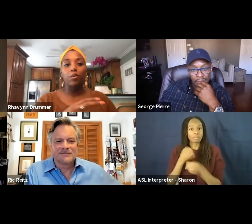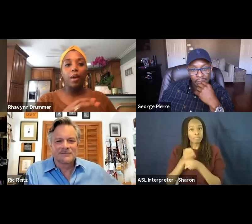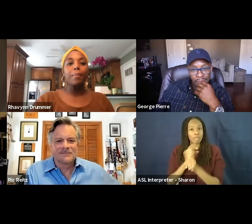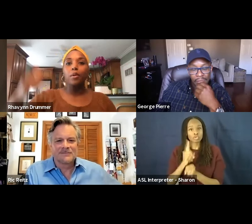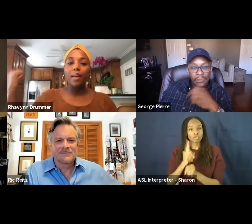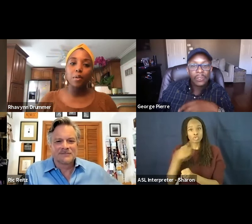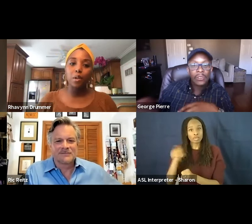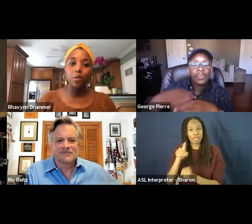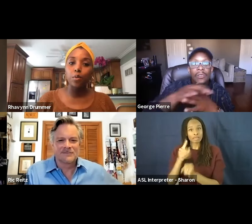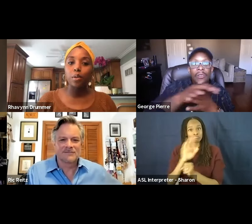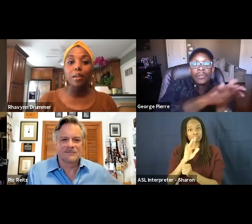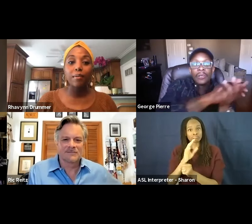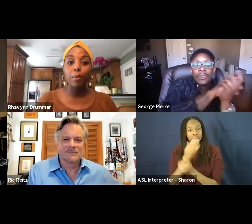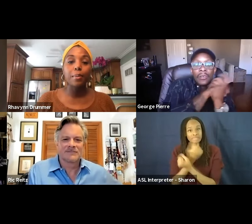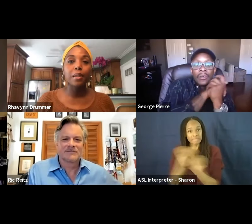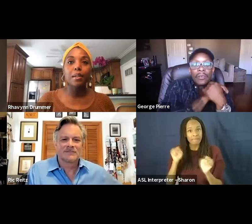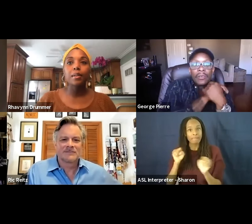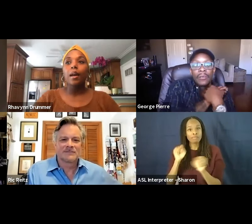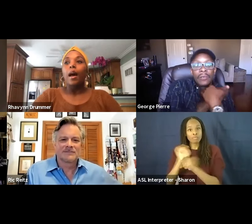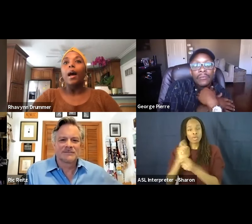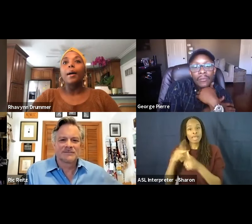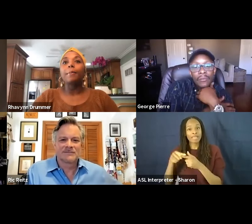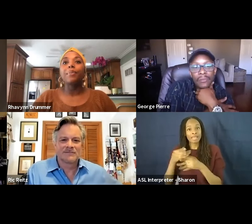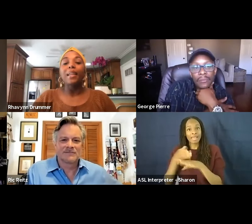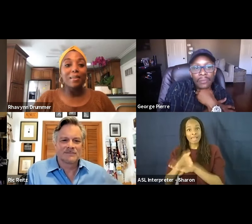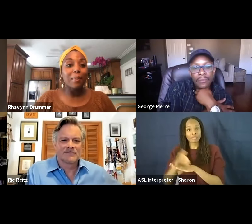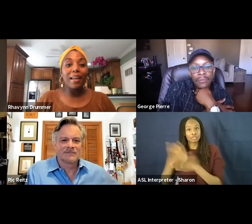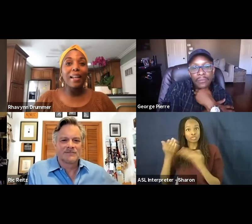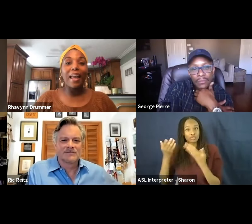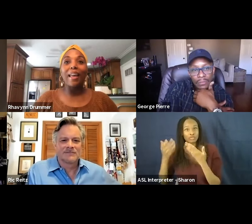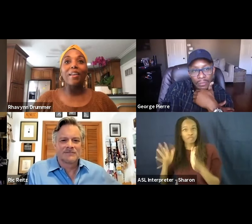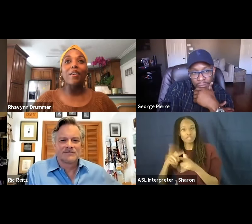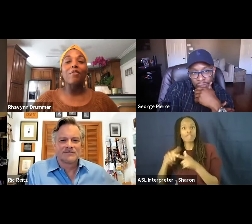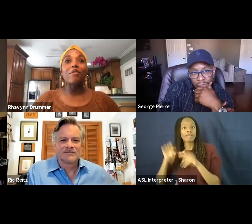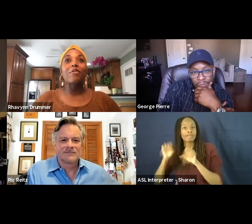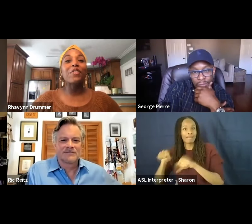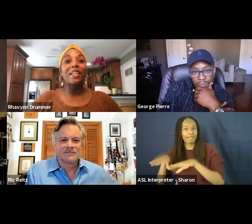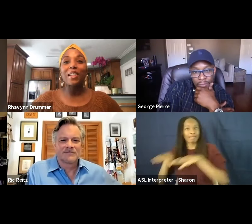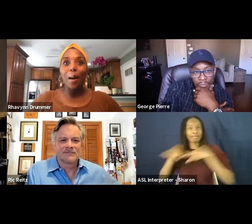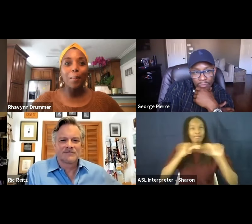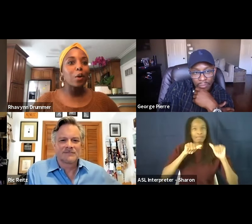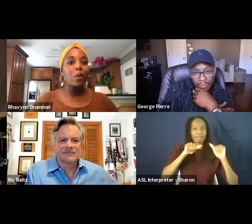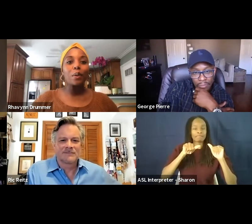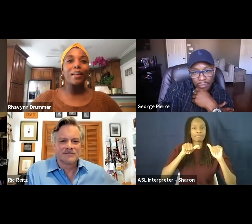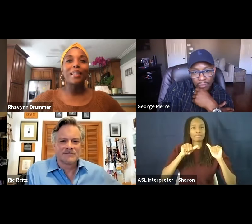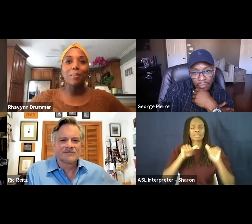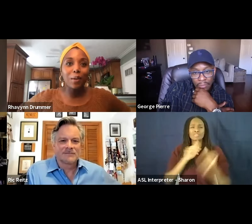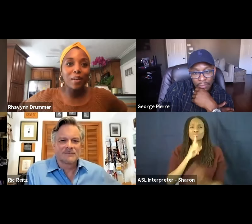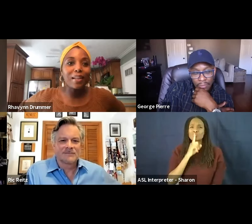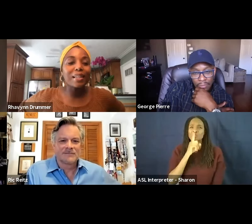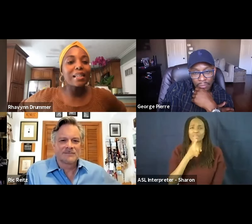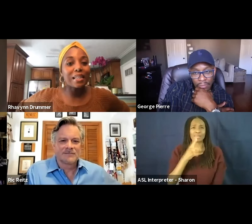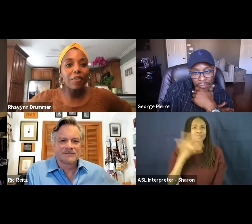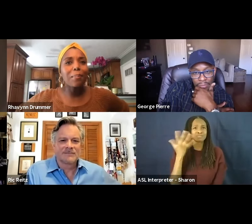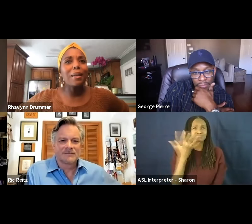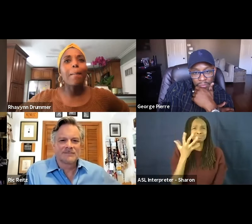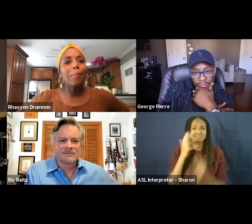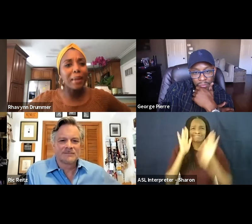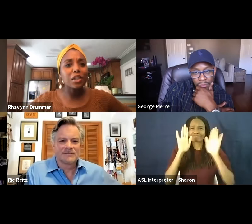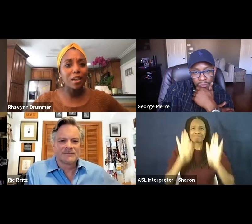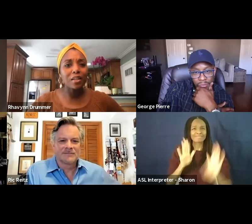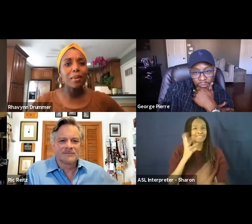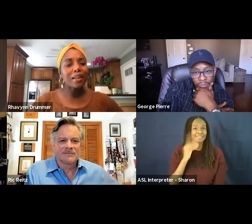as they wrap, they're able to leave the premises. It's been a phenomenal experience. It's definitely